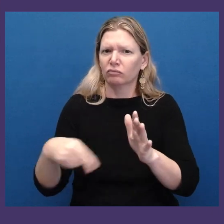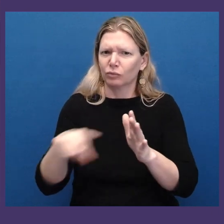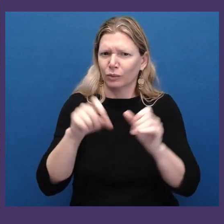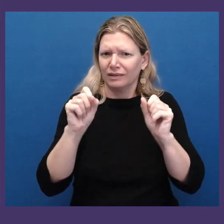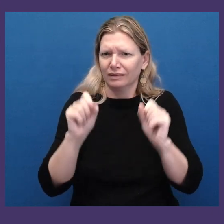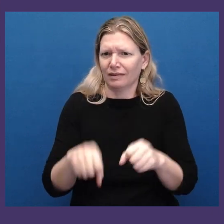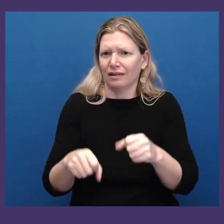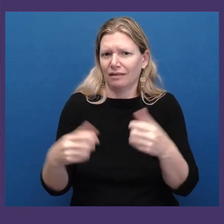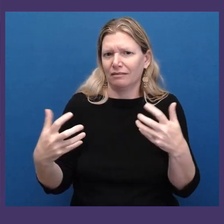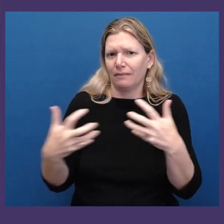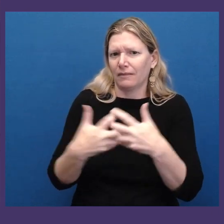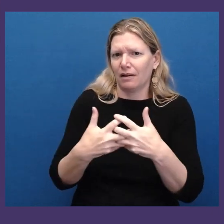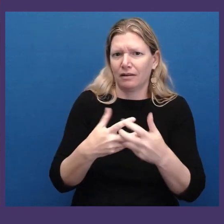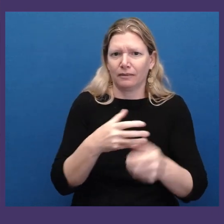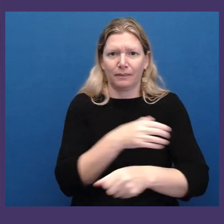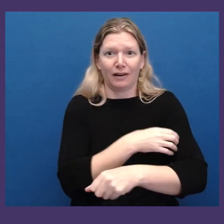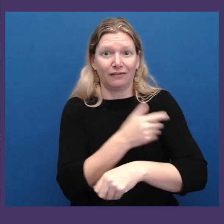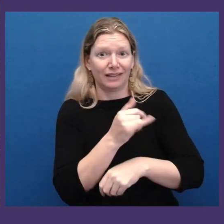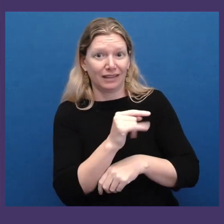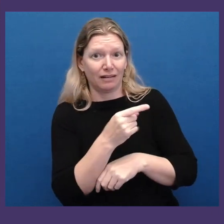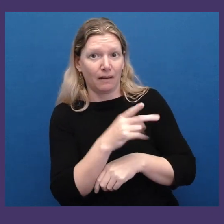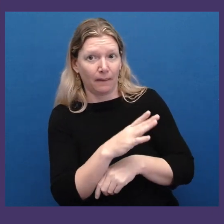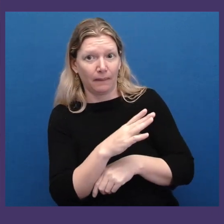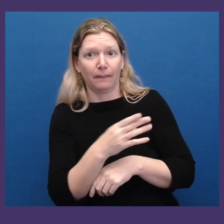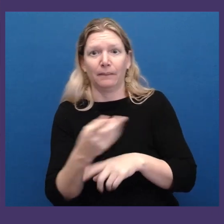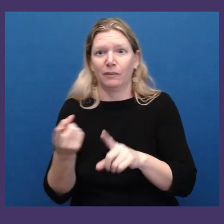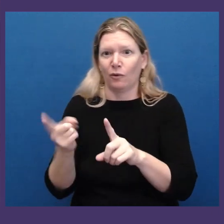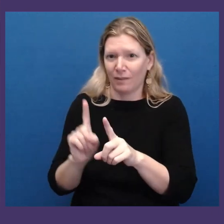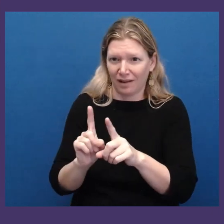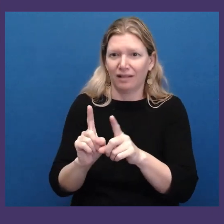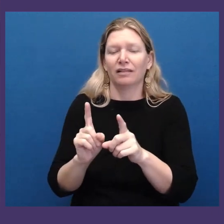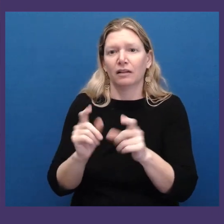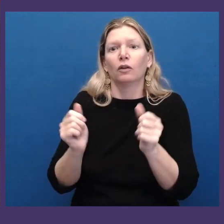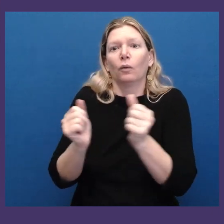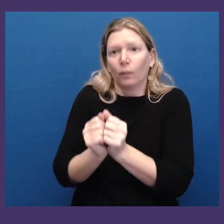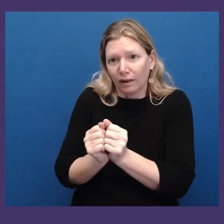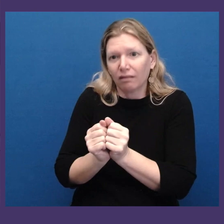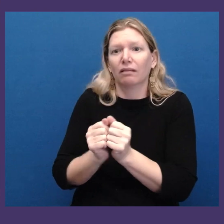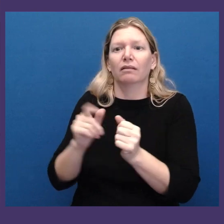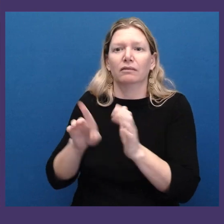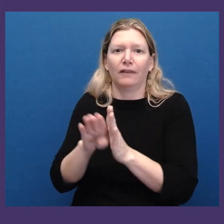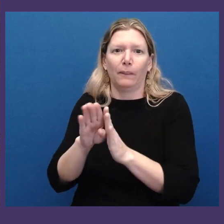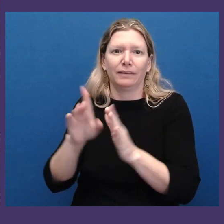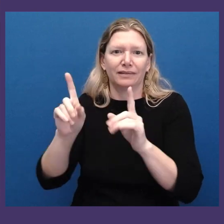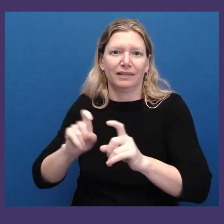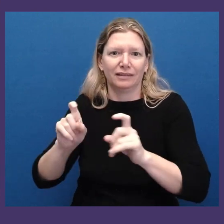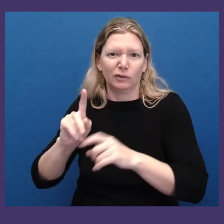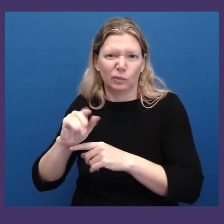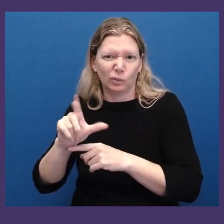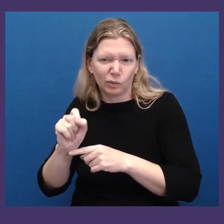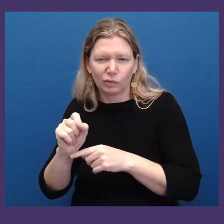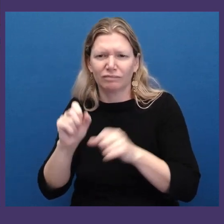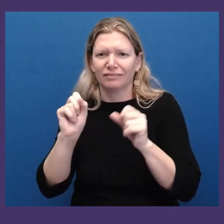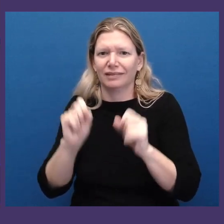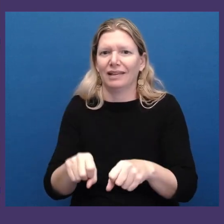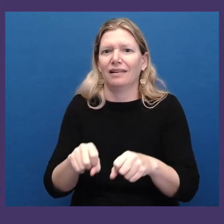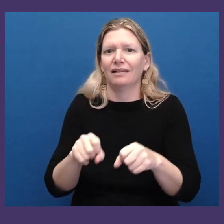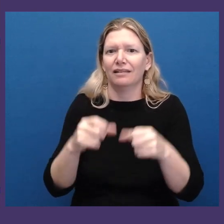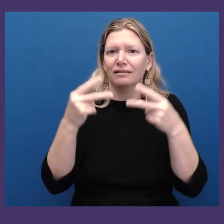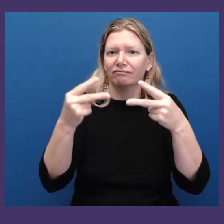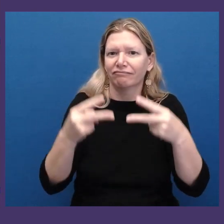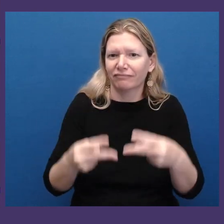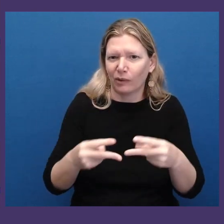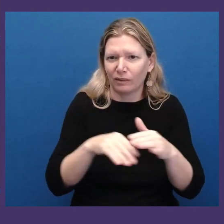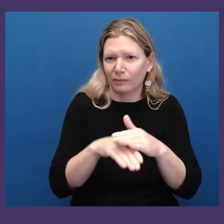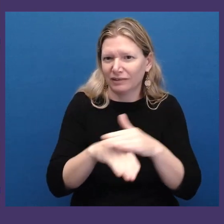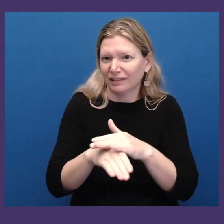testing tools to engineer more accessible code even easier than before. Thanks again, and back to you, Amanda.